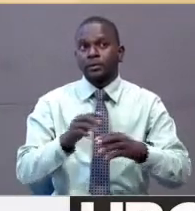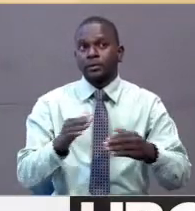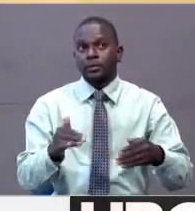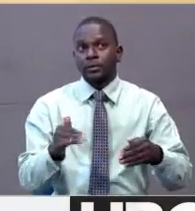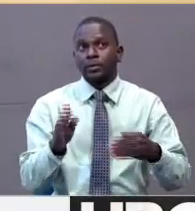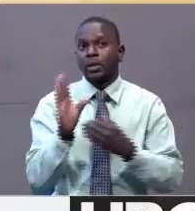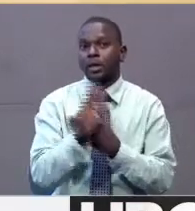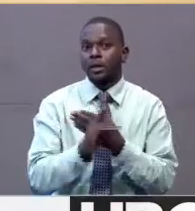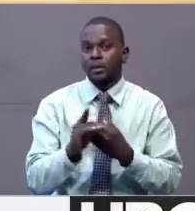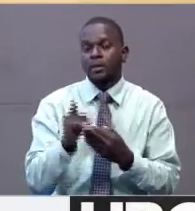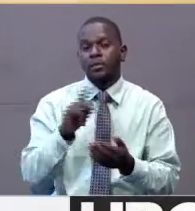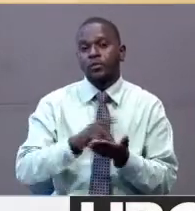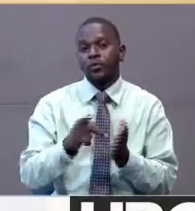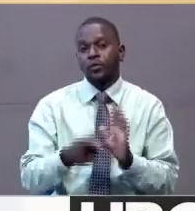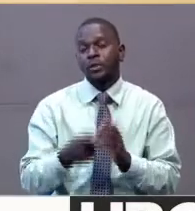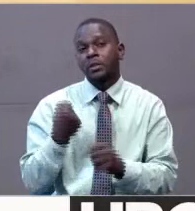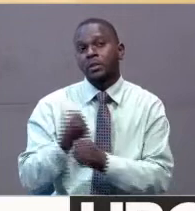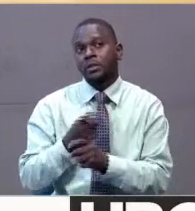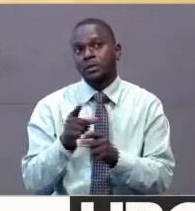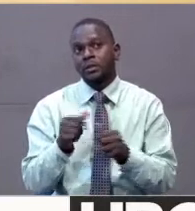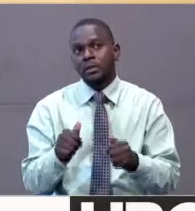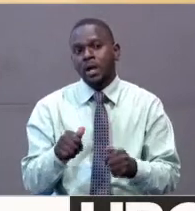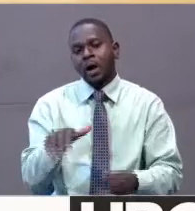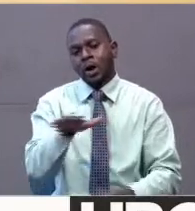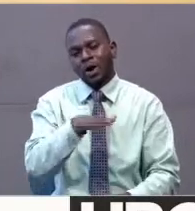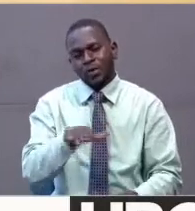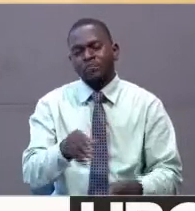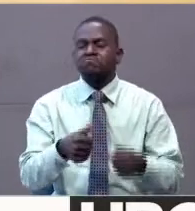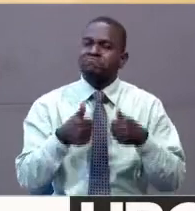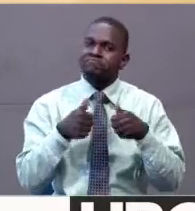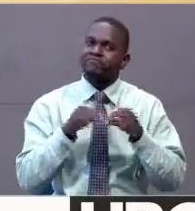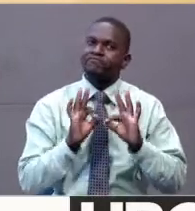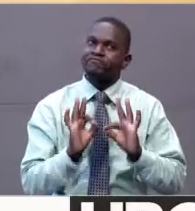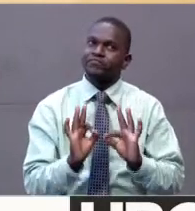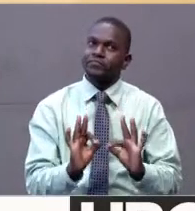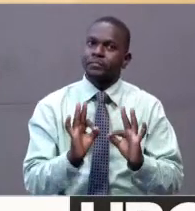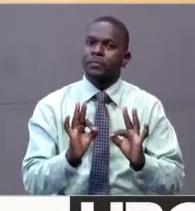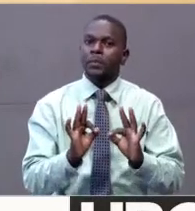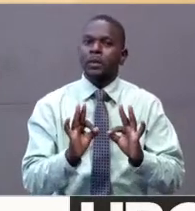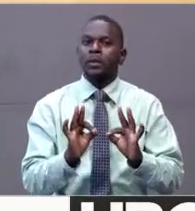this project is done, our town will be so beautiful.